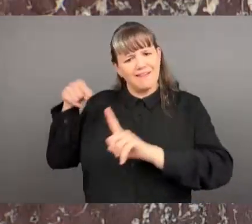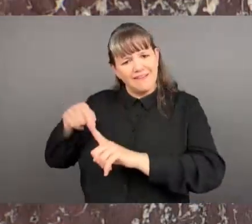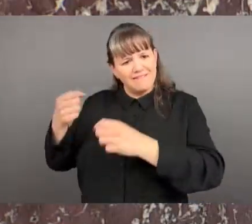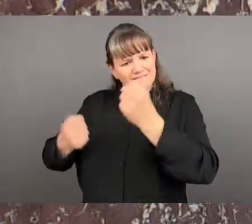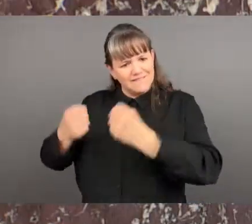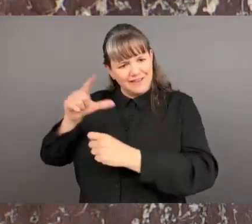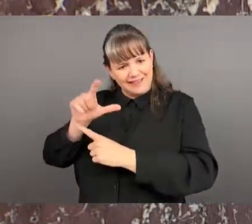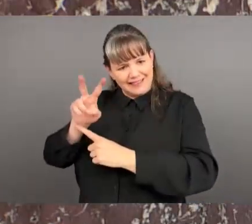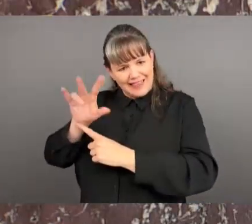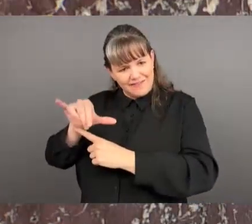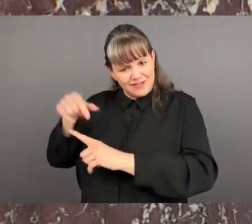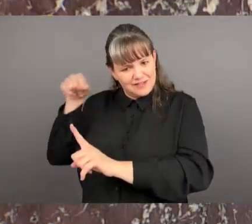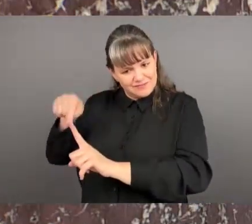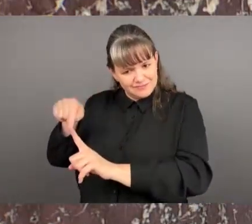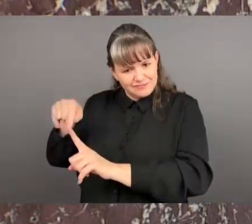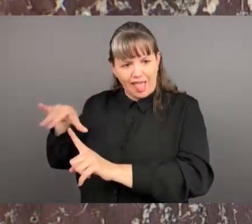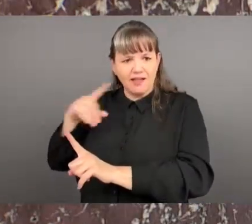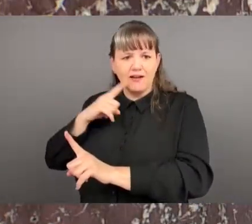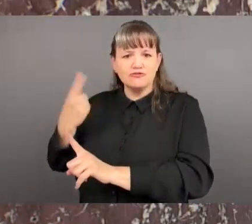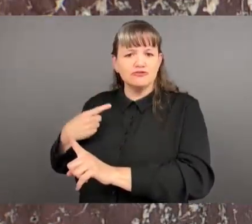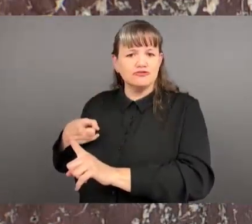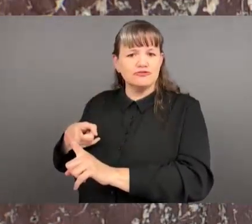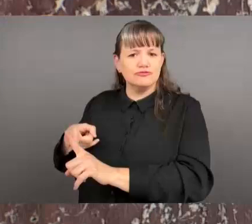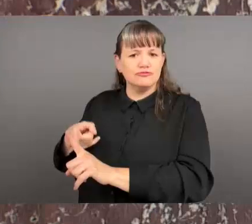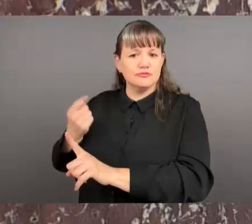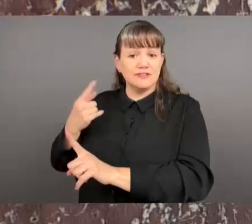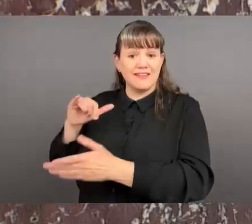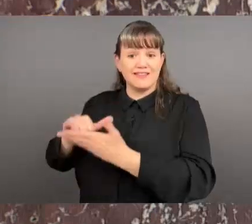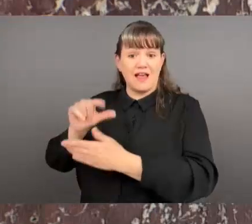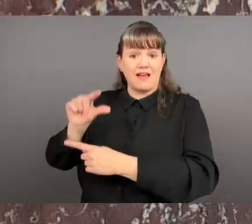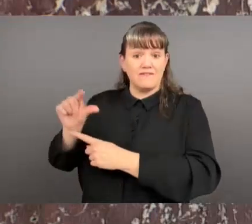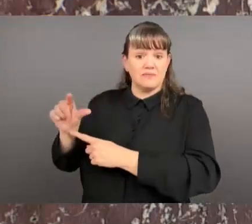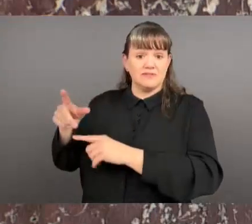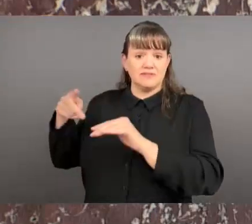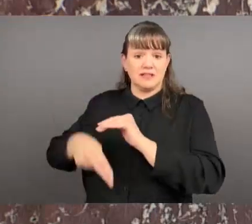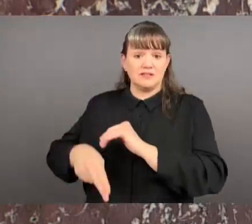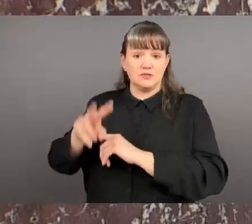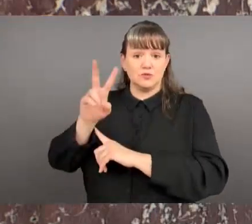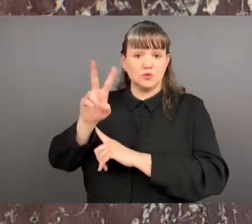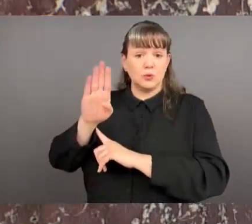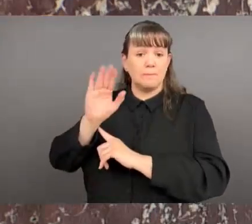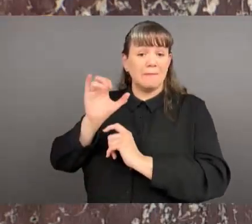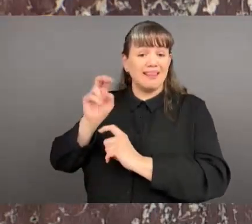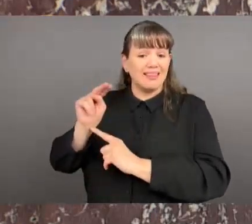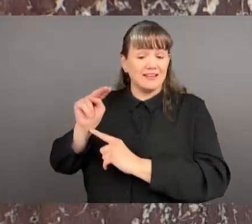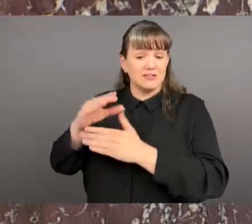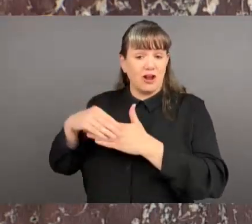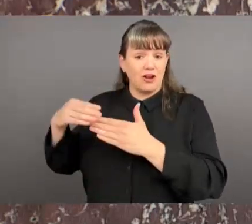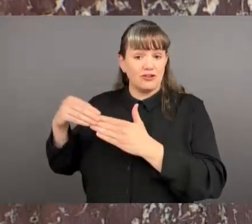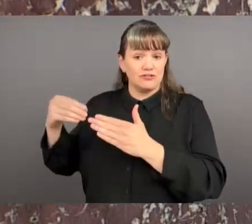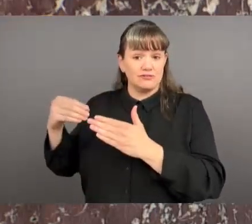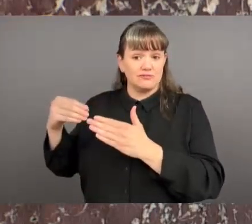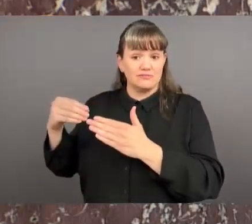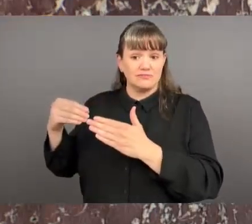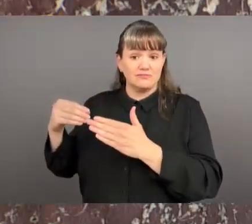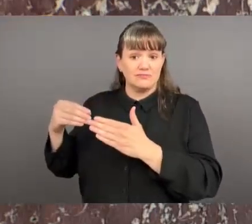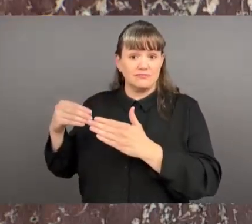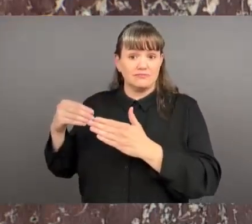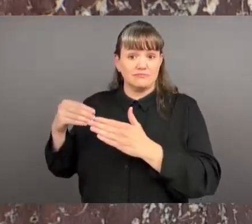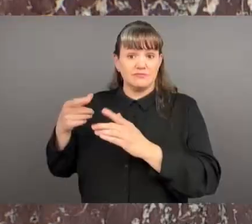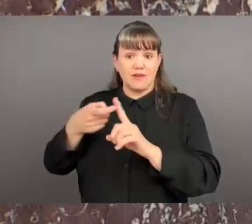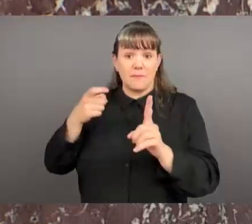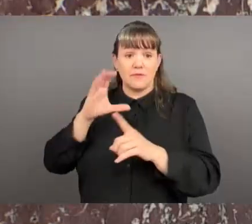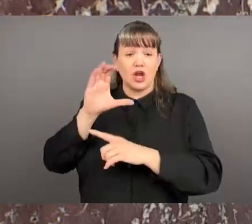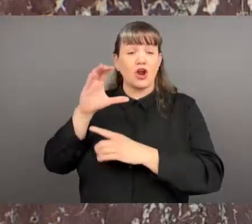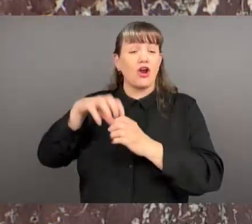their revenue with carbon tax. We're starting to see changes that pays for on all sorts of green transit initiatives and